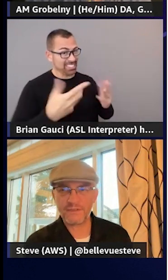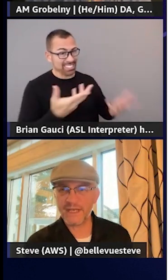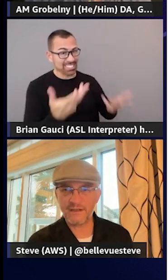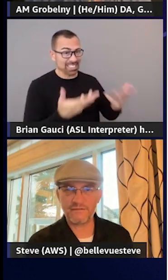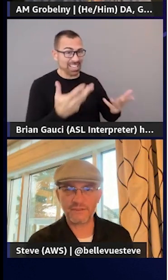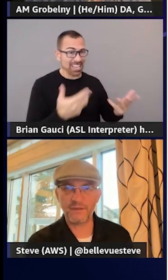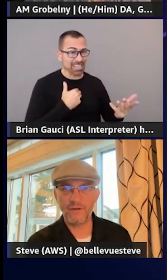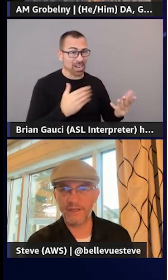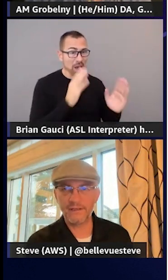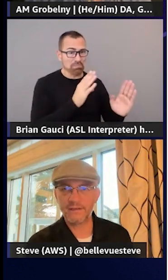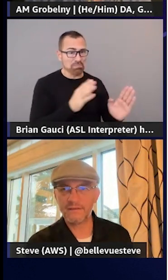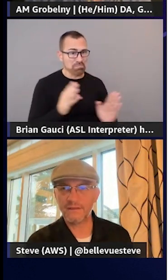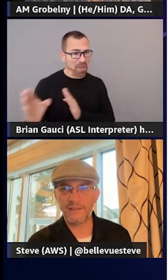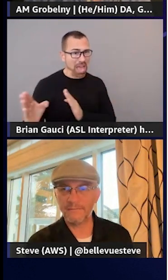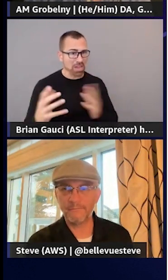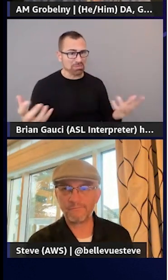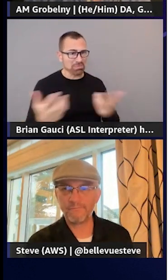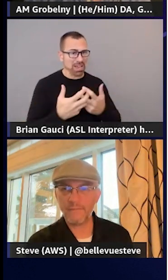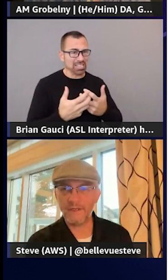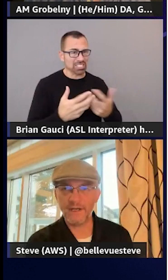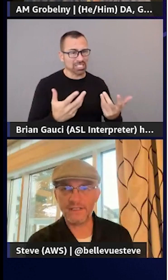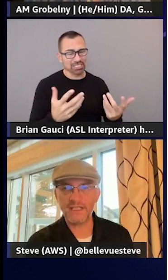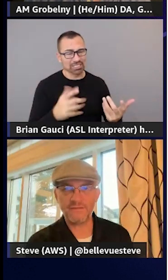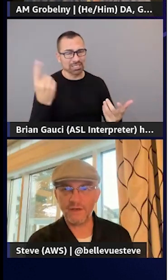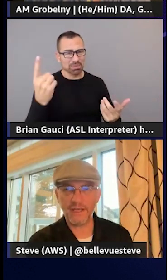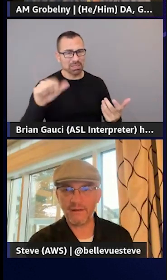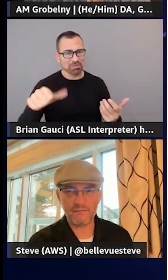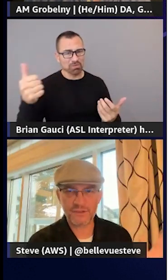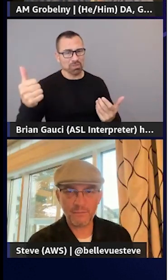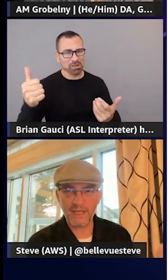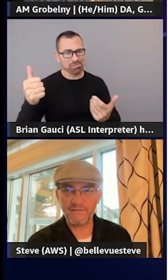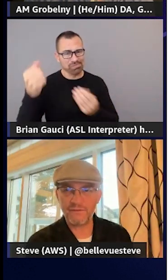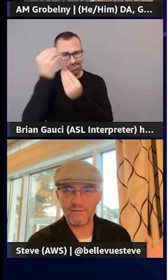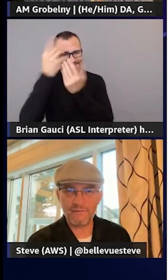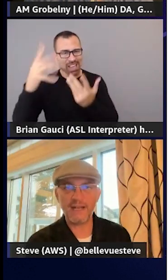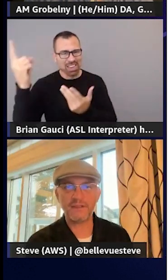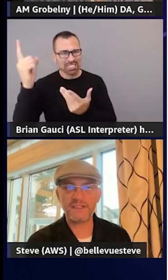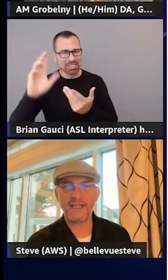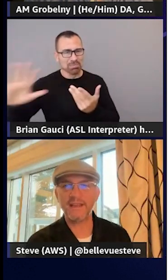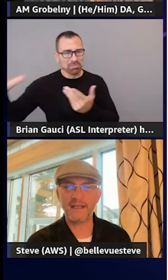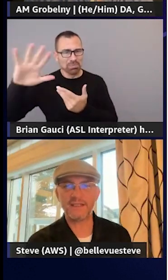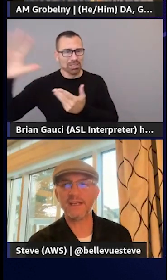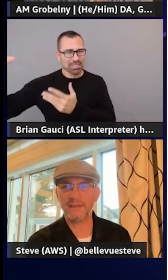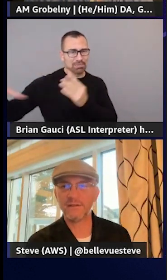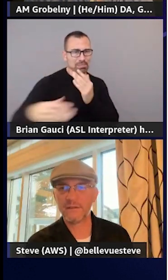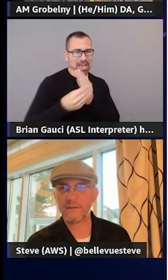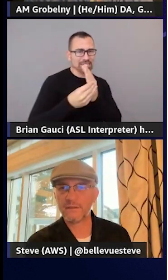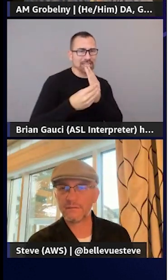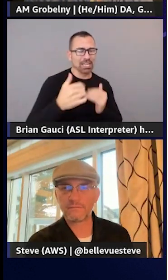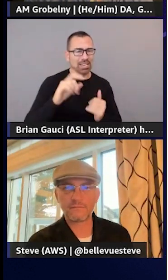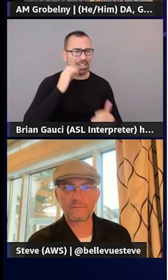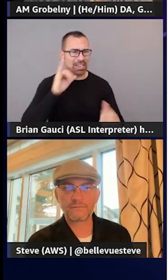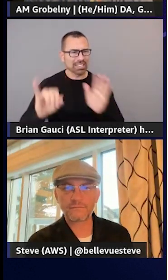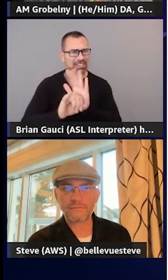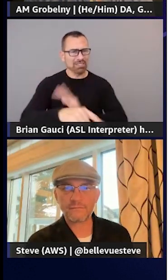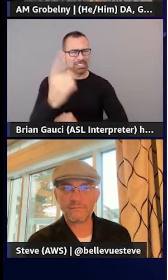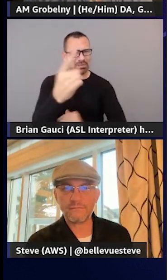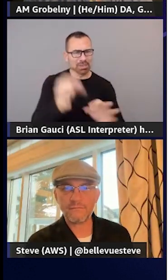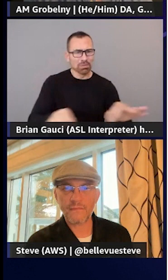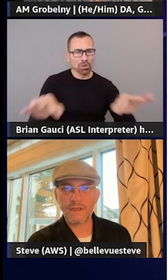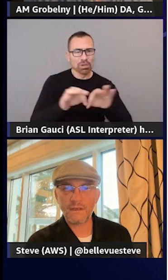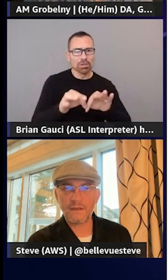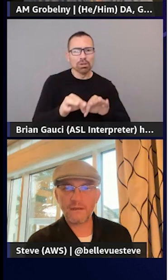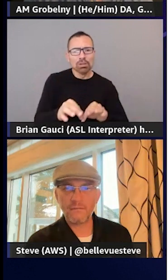stream of data from somewhere. And then identifying something of relevance in that data. What's